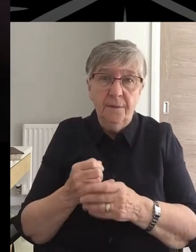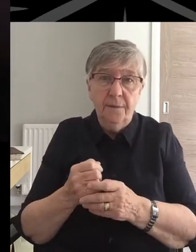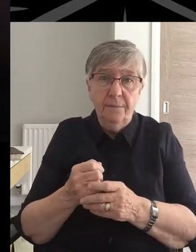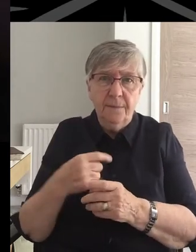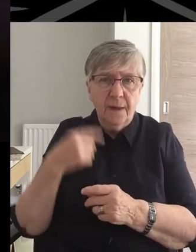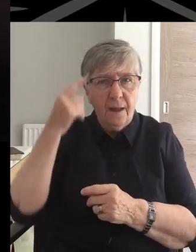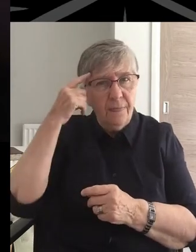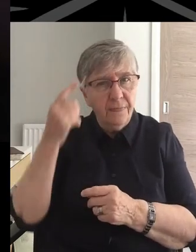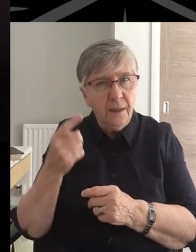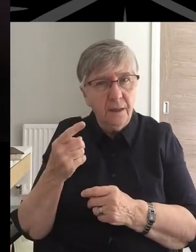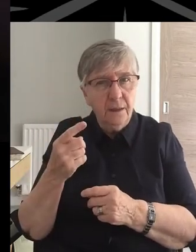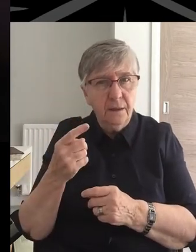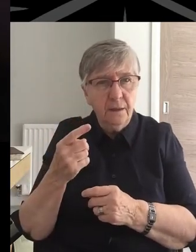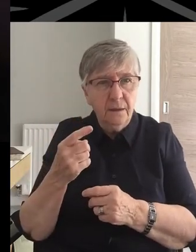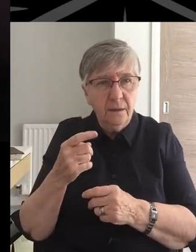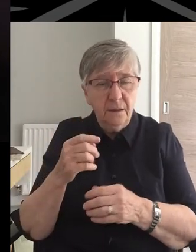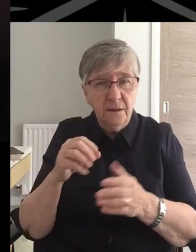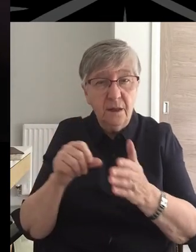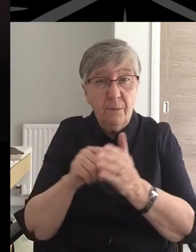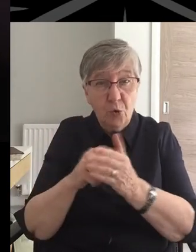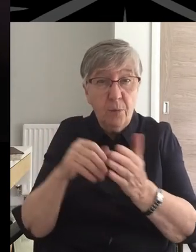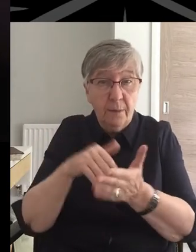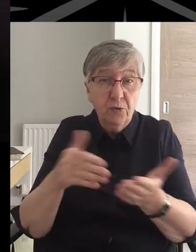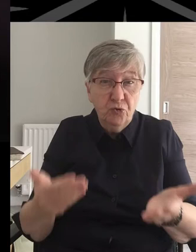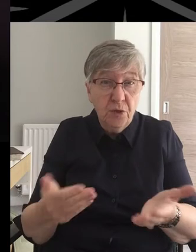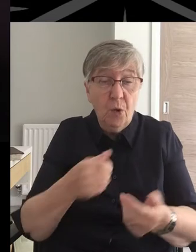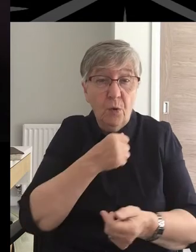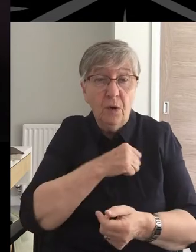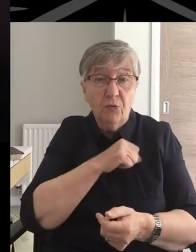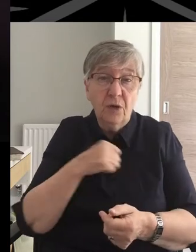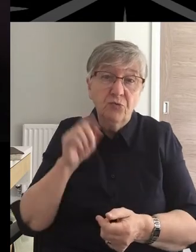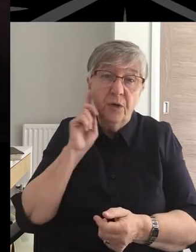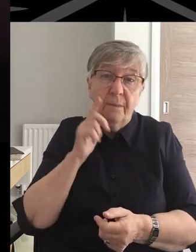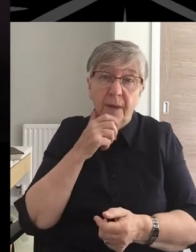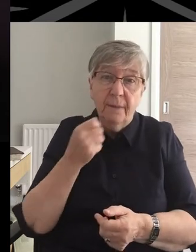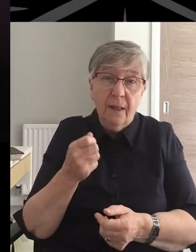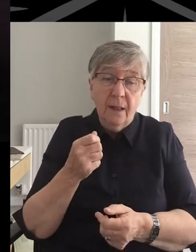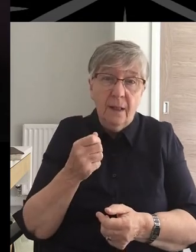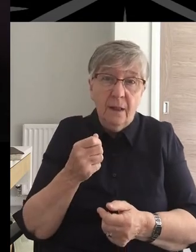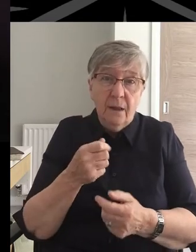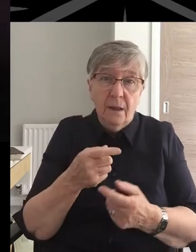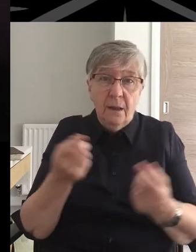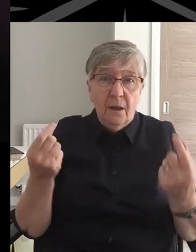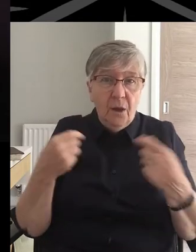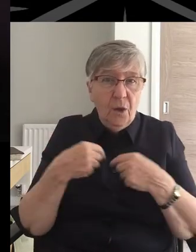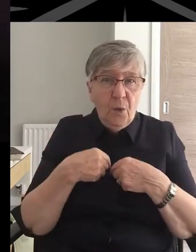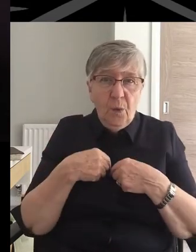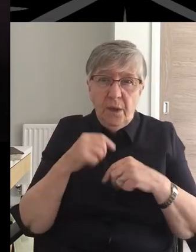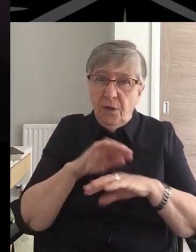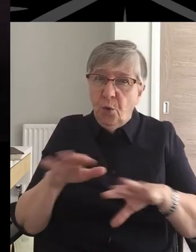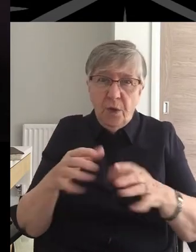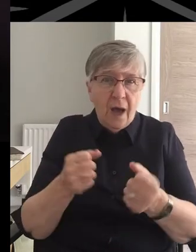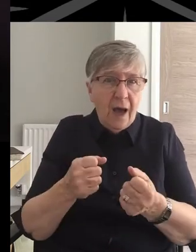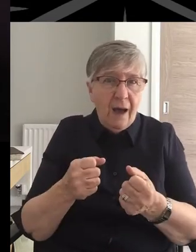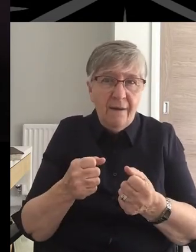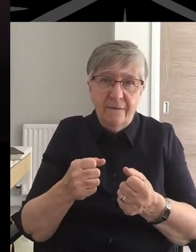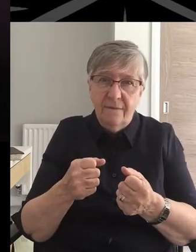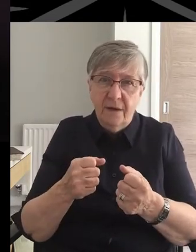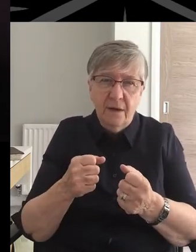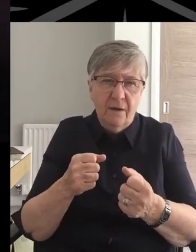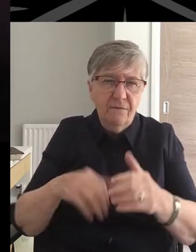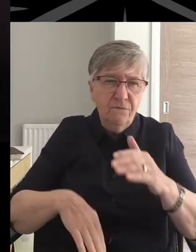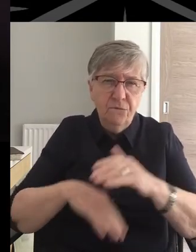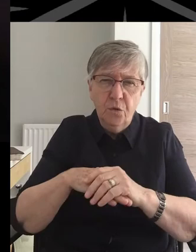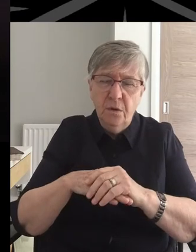I think it's a trouble with much of Christianity today that we've too feeble a perception of the glory of the